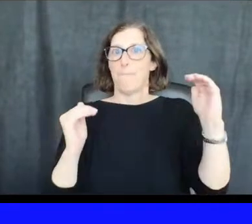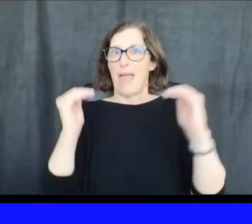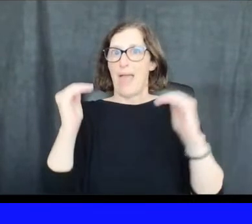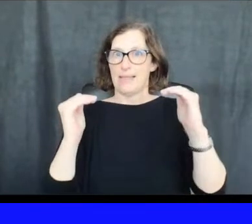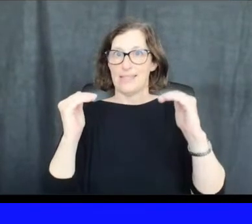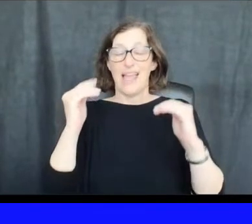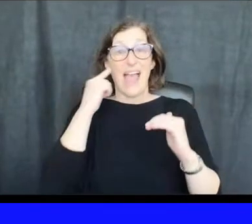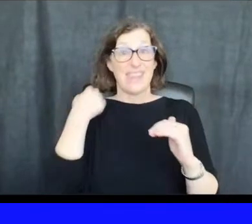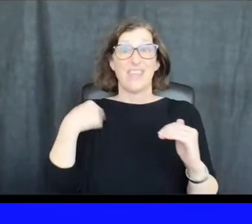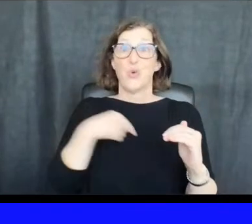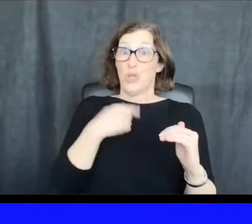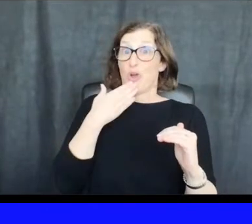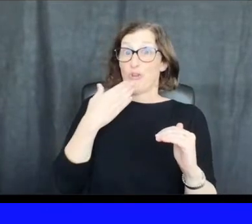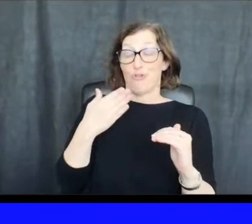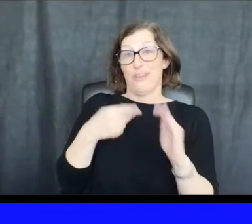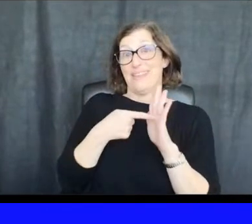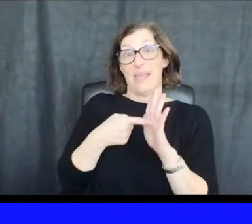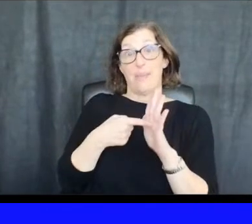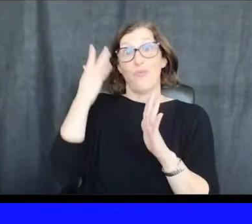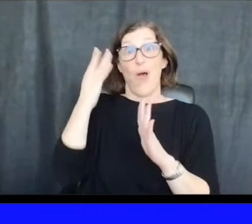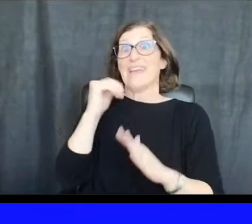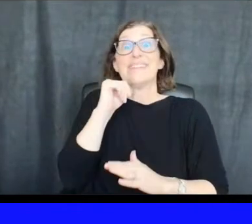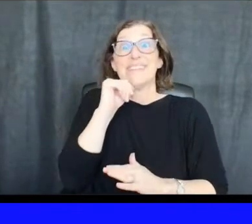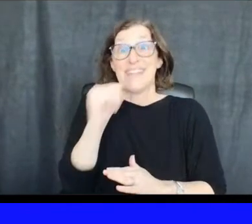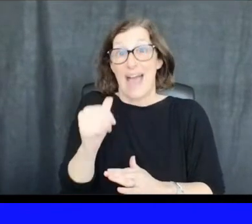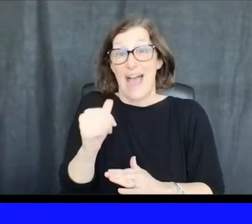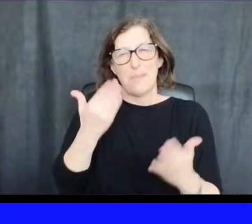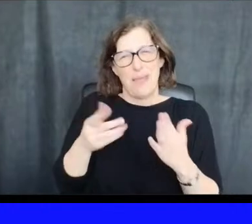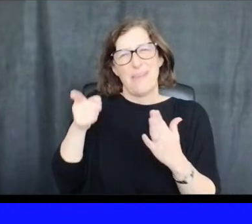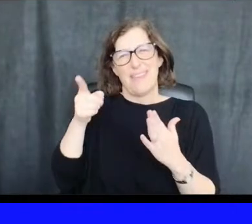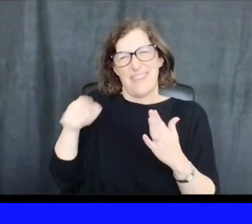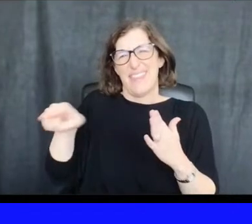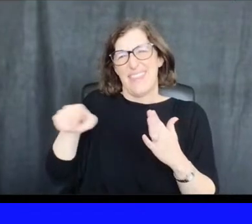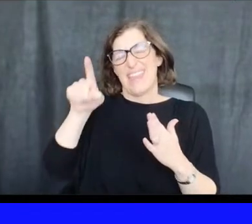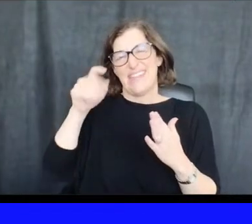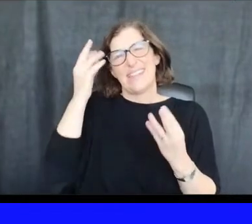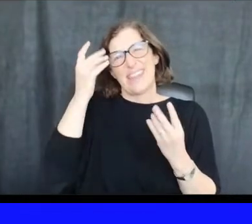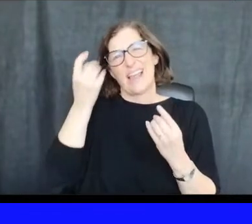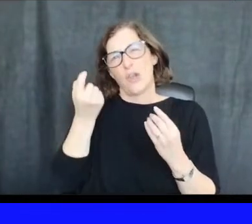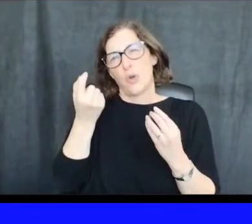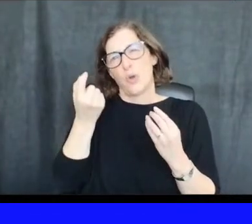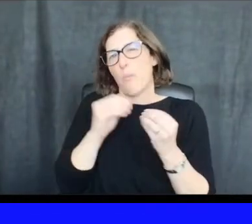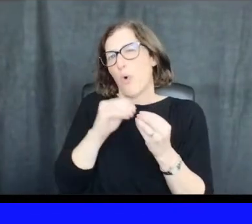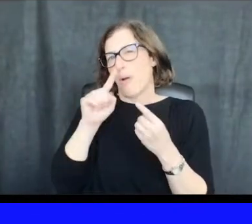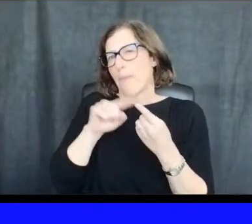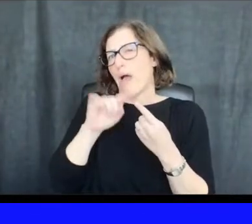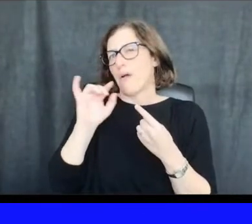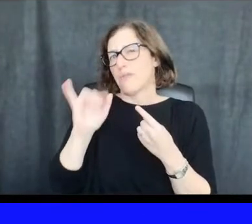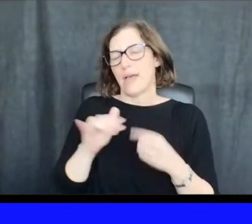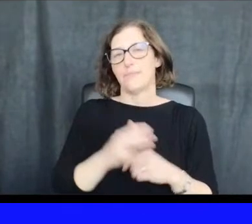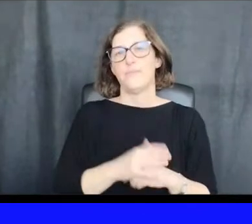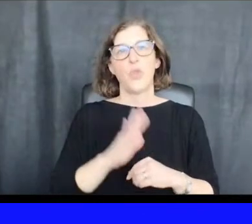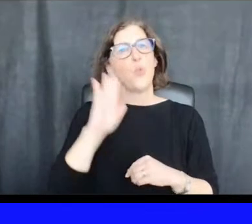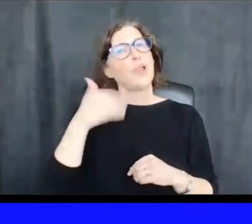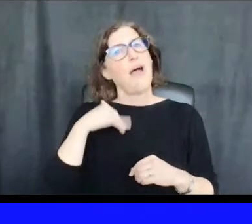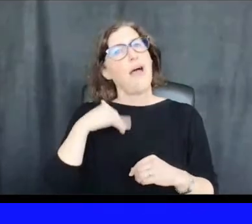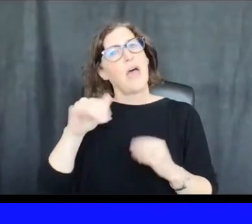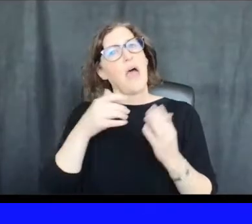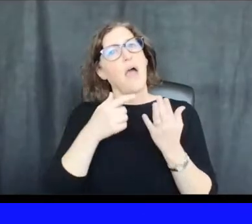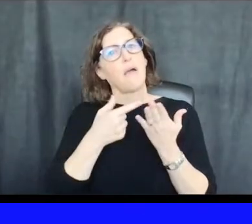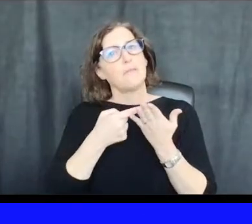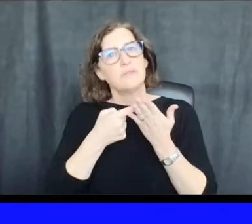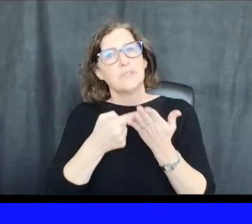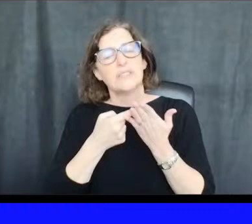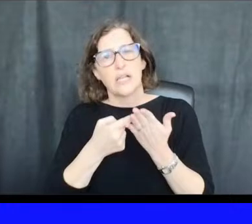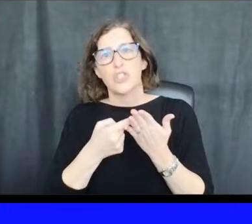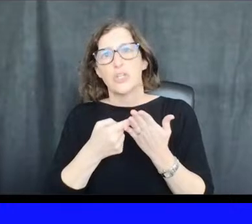So let me jump in and so let's approve the minutes. Next on the agenda is the adoption of the minutes of